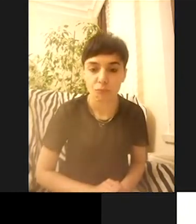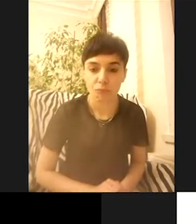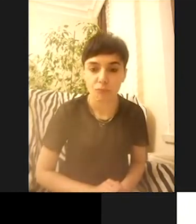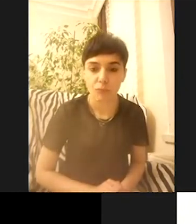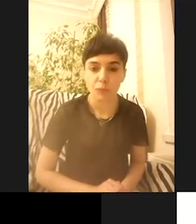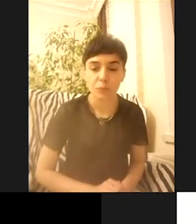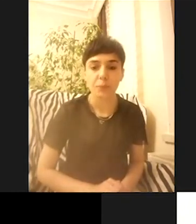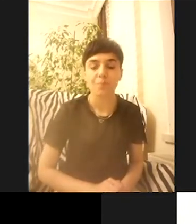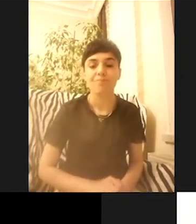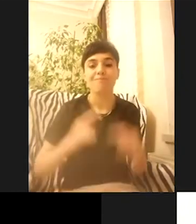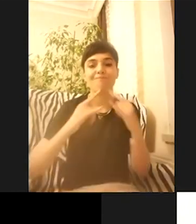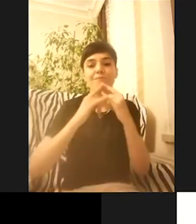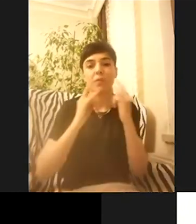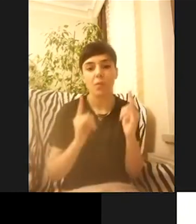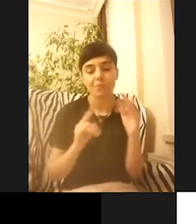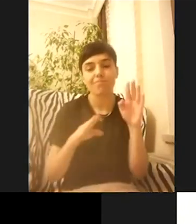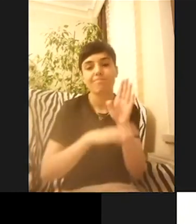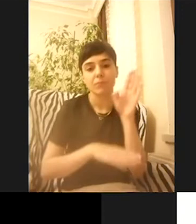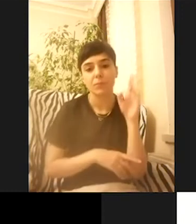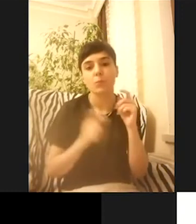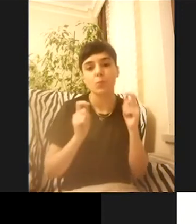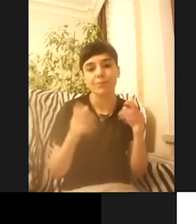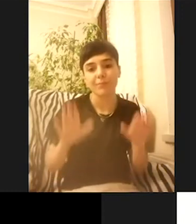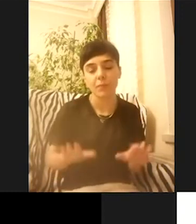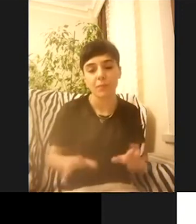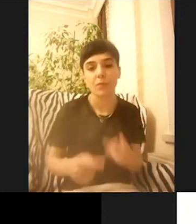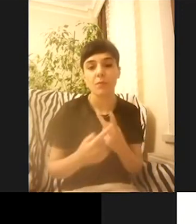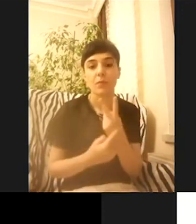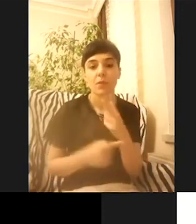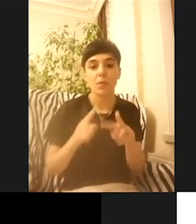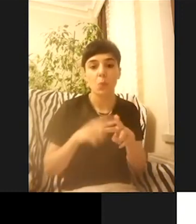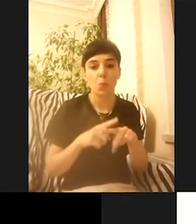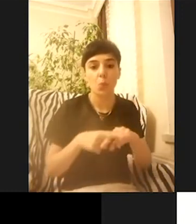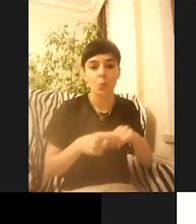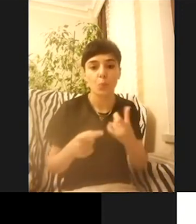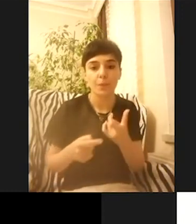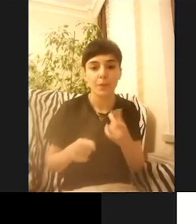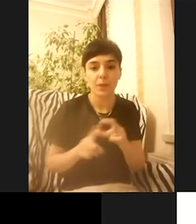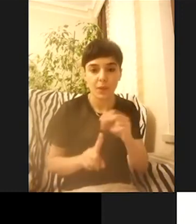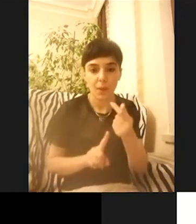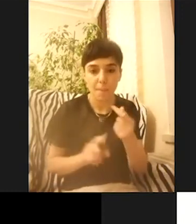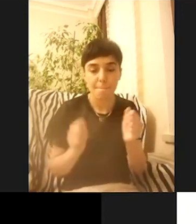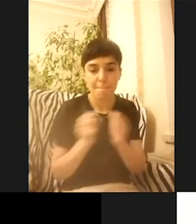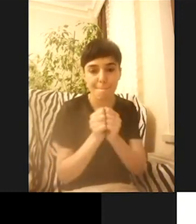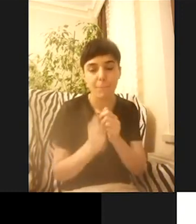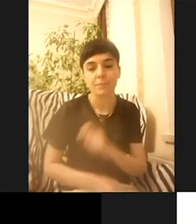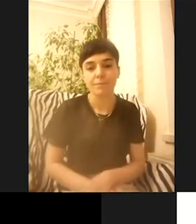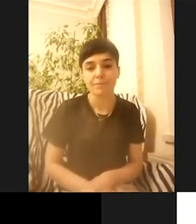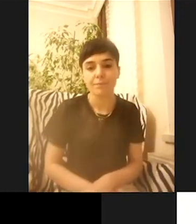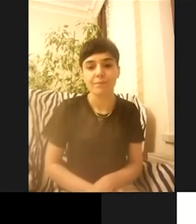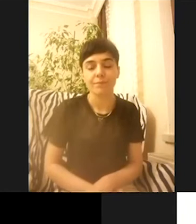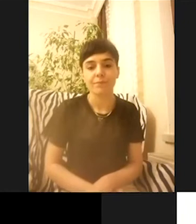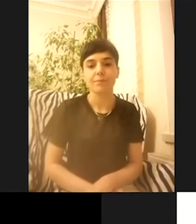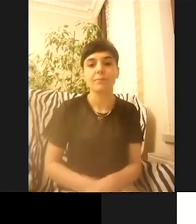that's not like you want to go and live in there, but the Dutch people put them in there, and they